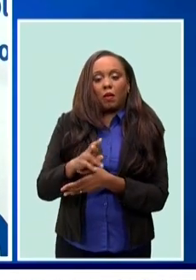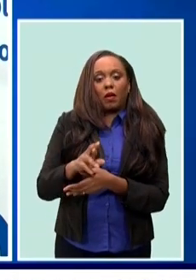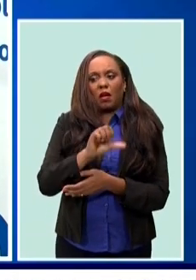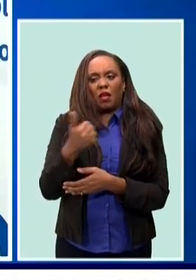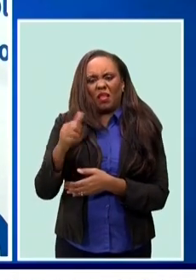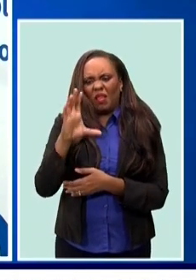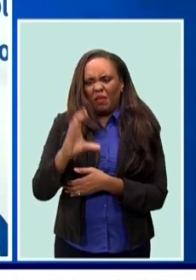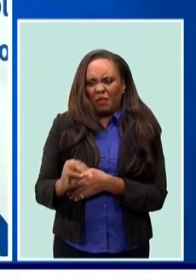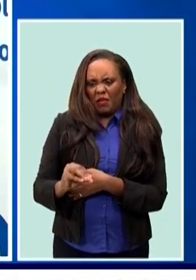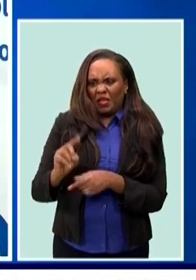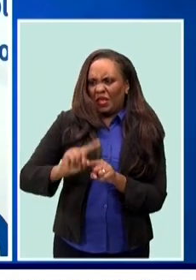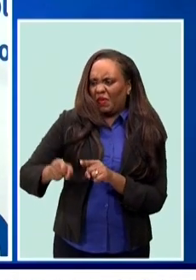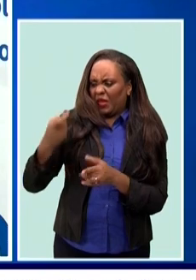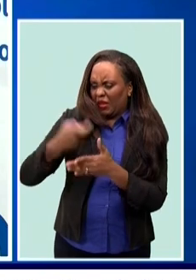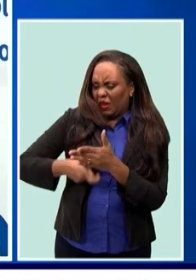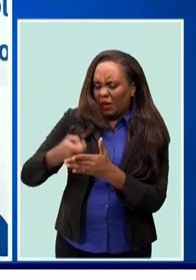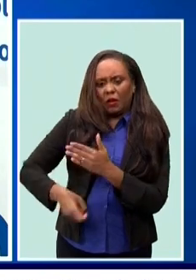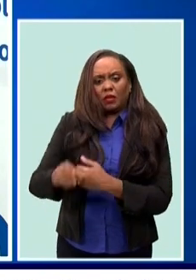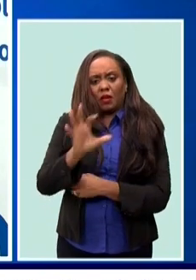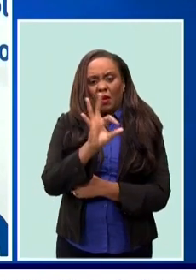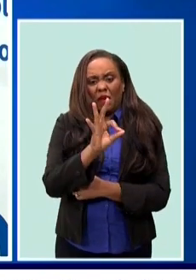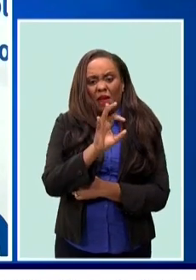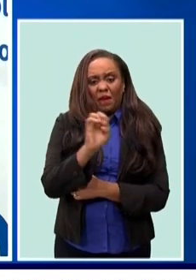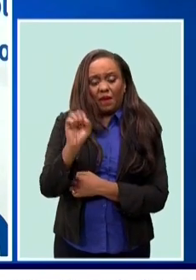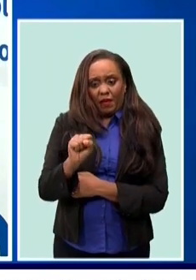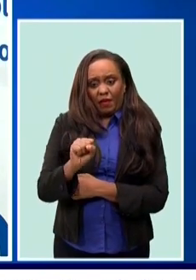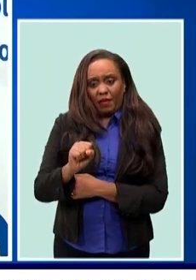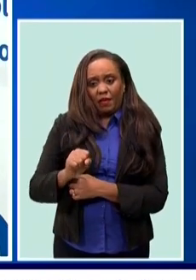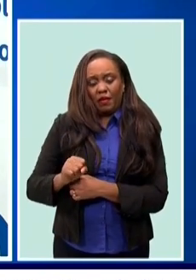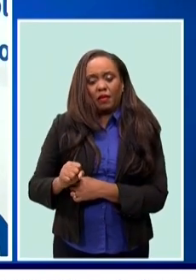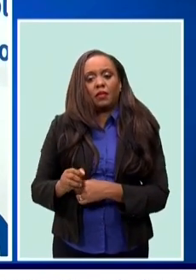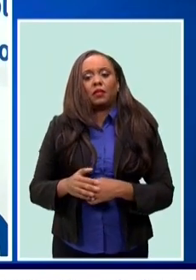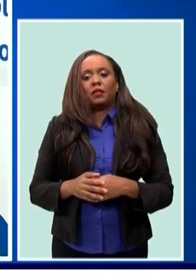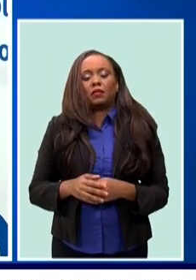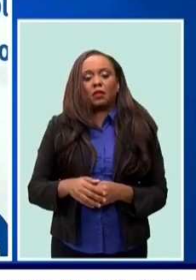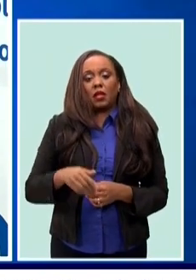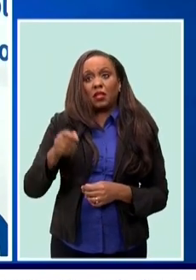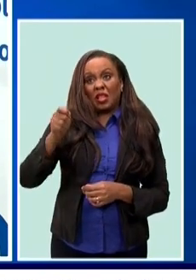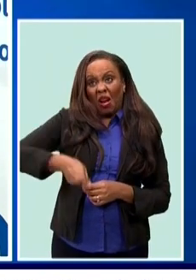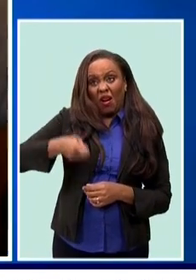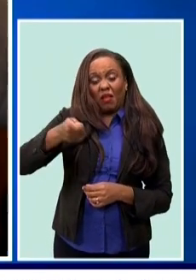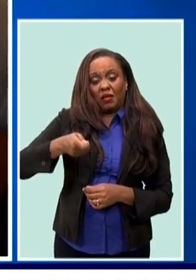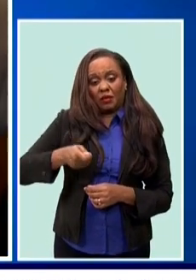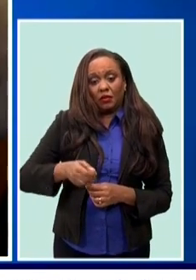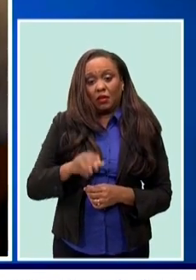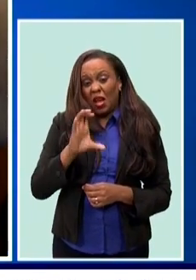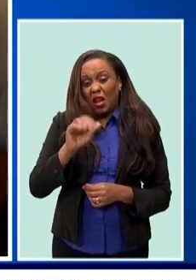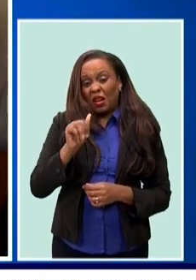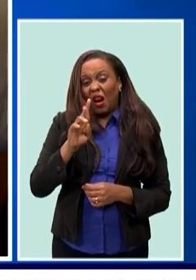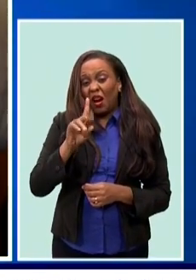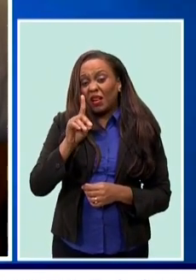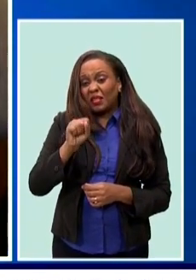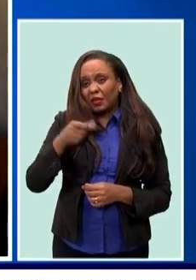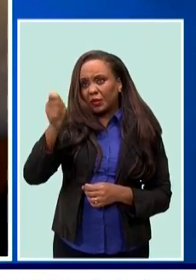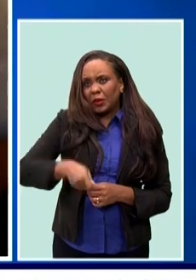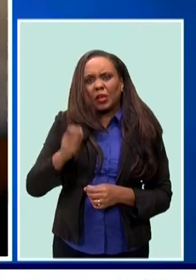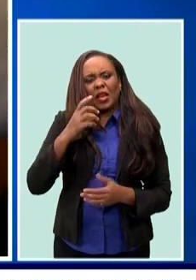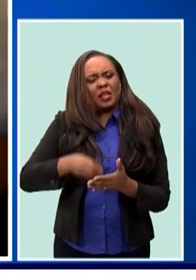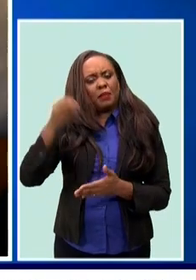fees and costs associated both with cash and the processing of payments around cards, debit and credit cards, that are very substantial. As for those who